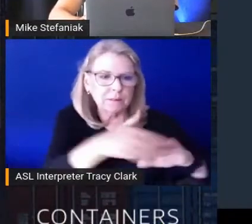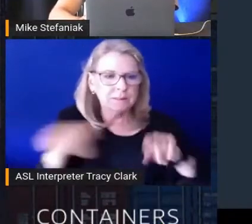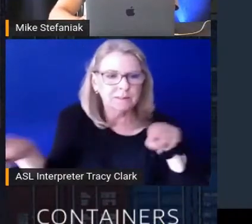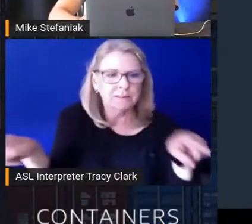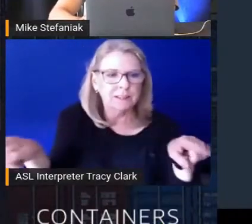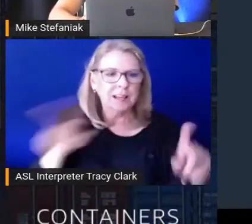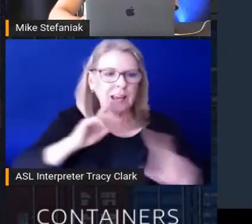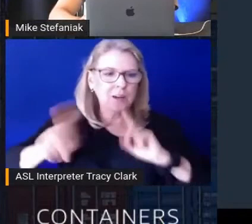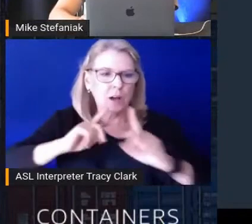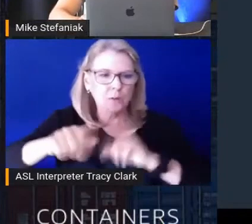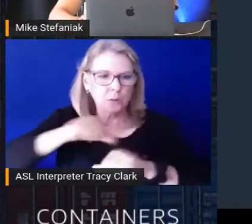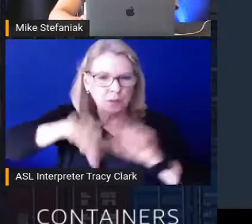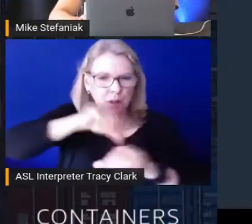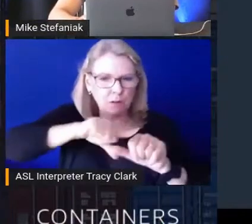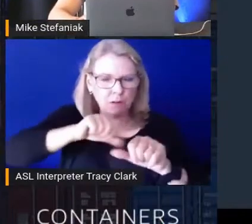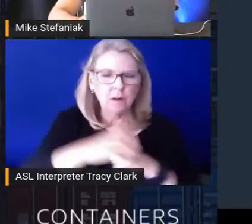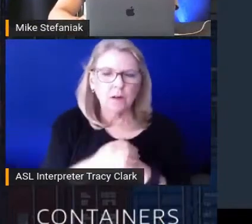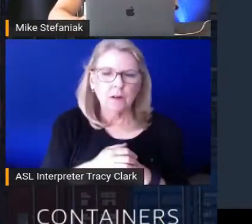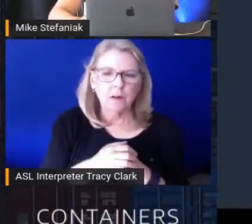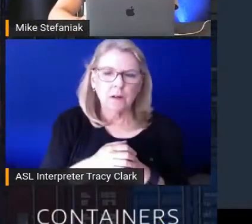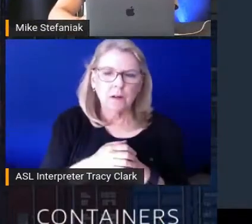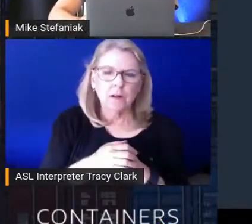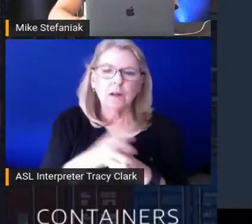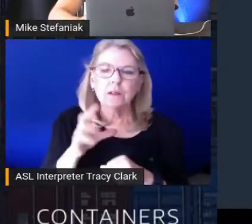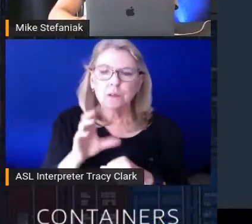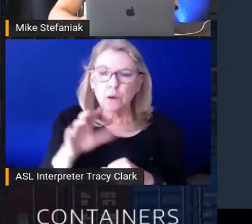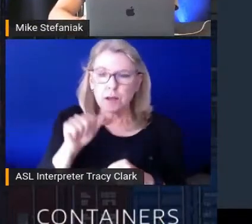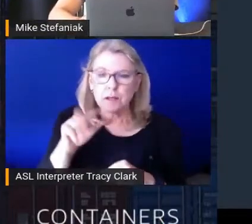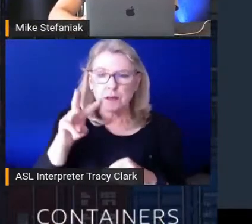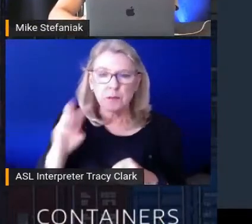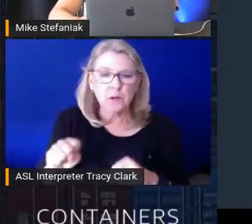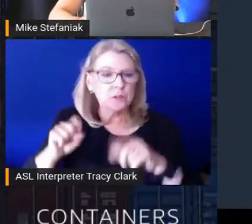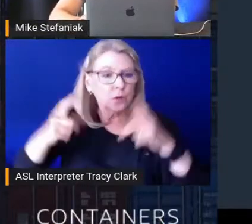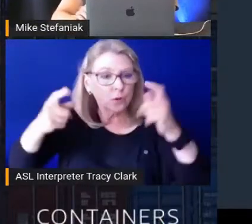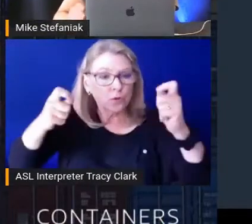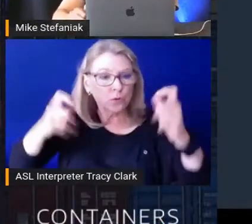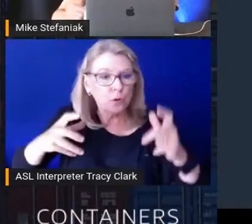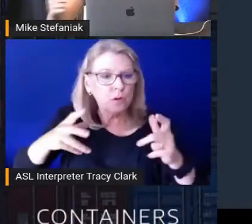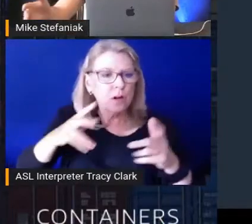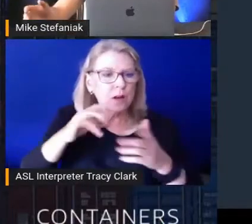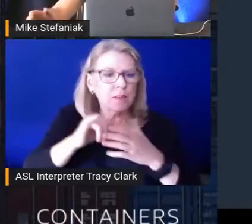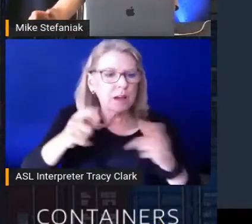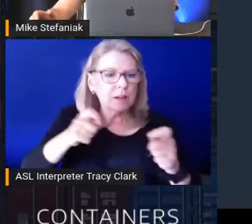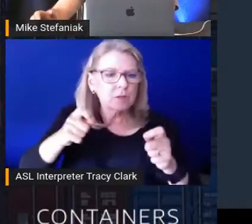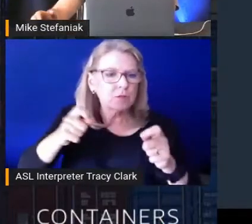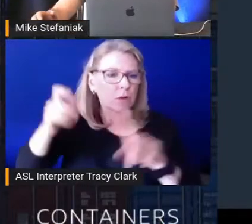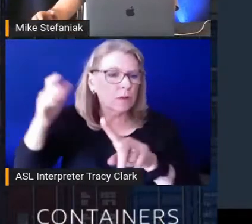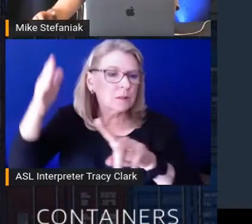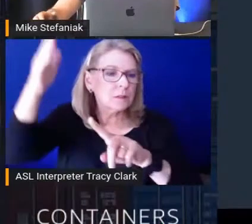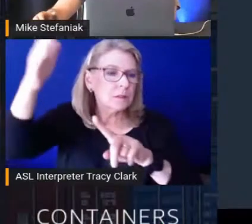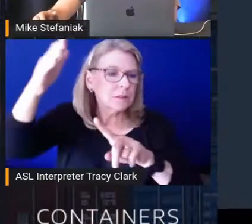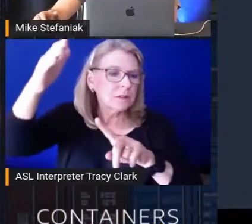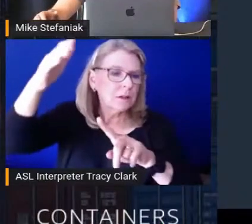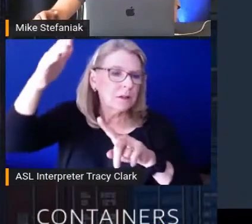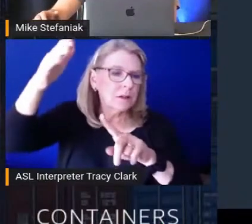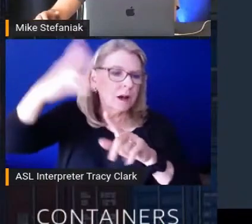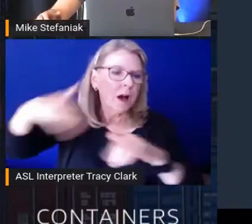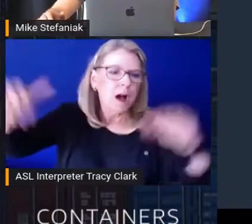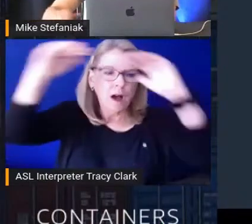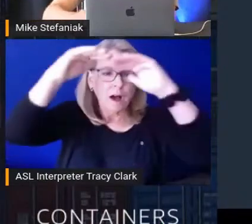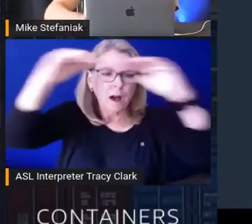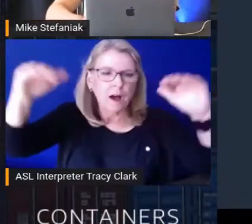controller that implements the upstream multi-cluster services API and uses Cloud Map as the backing